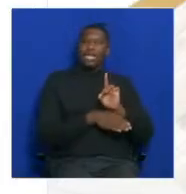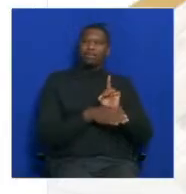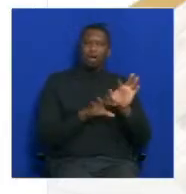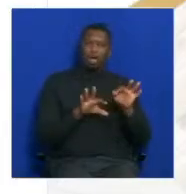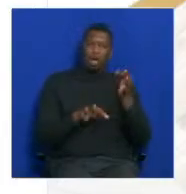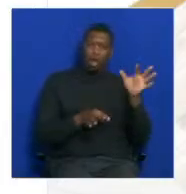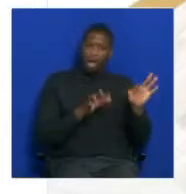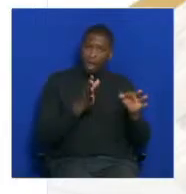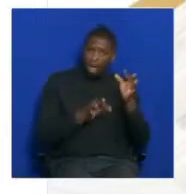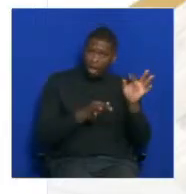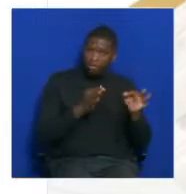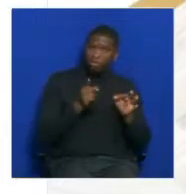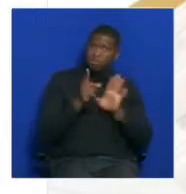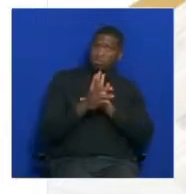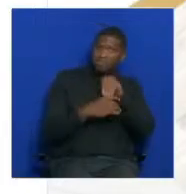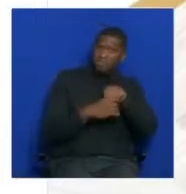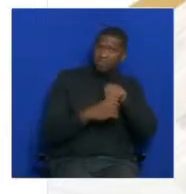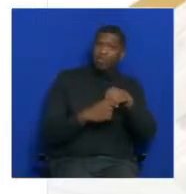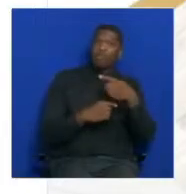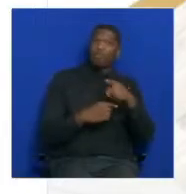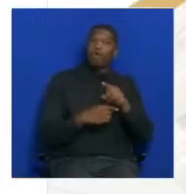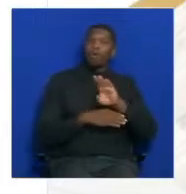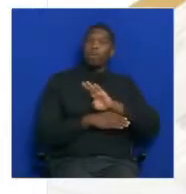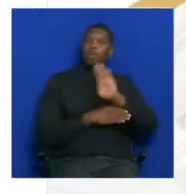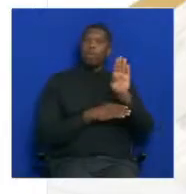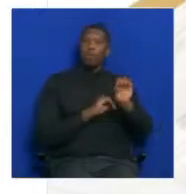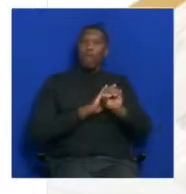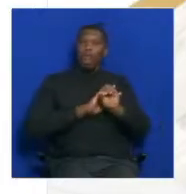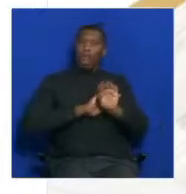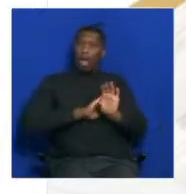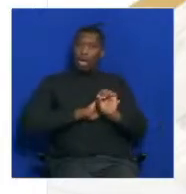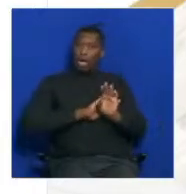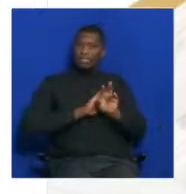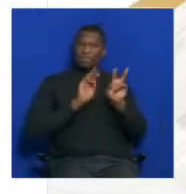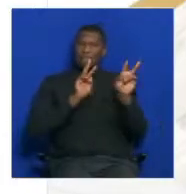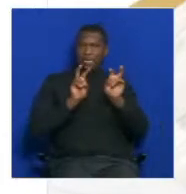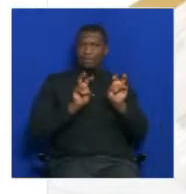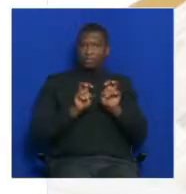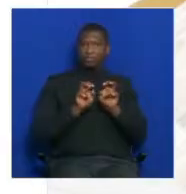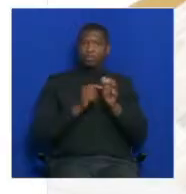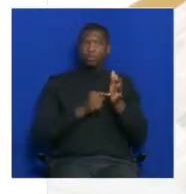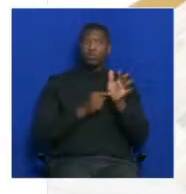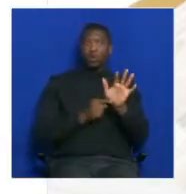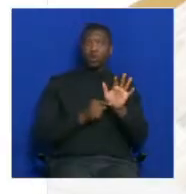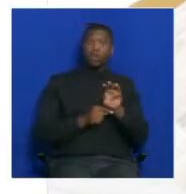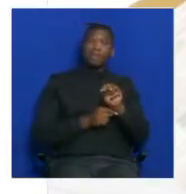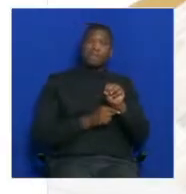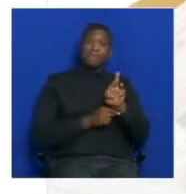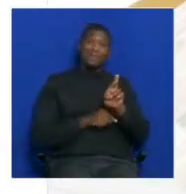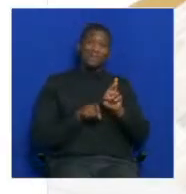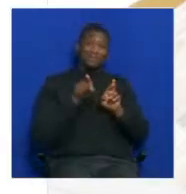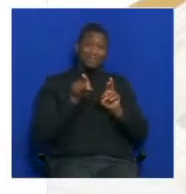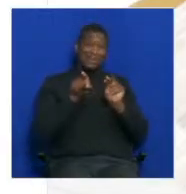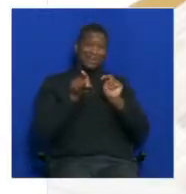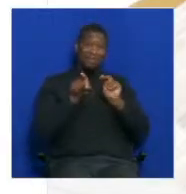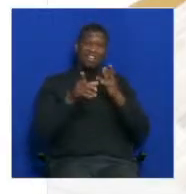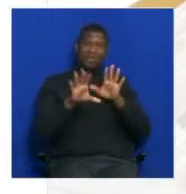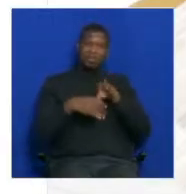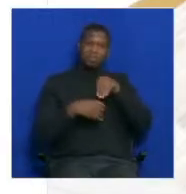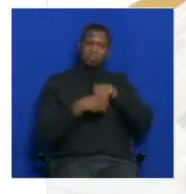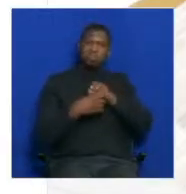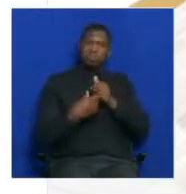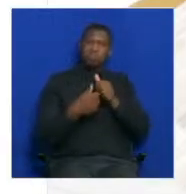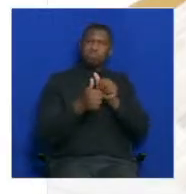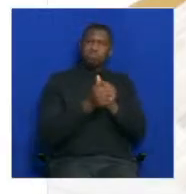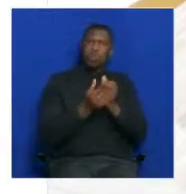investigation matter, indicating that Mr. Nkabinde was working with or was colluding with the